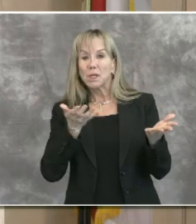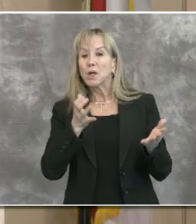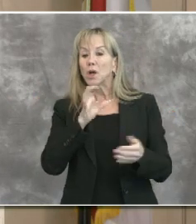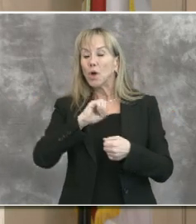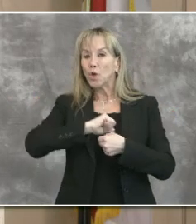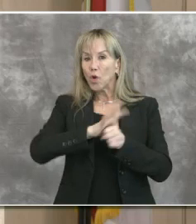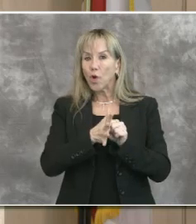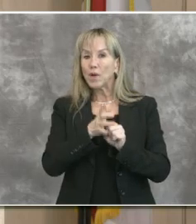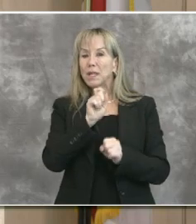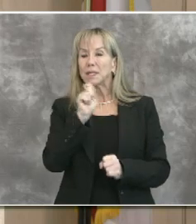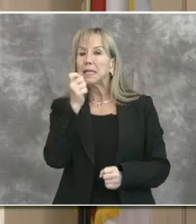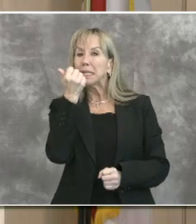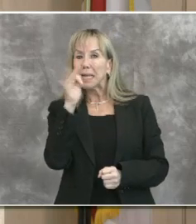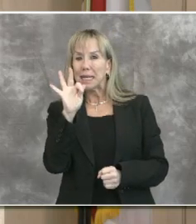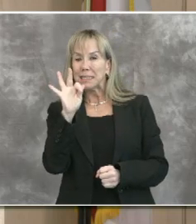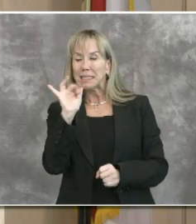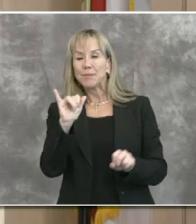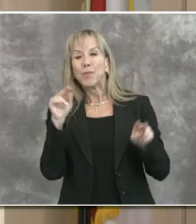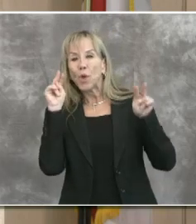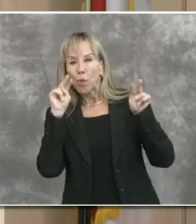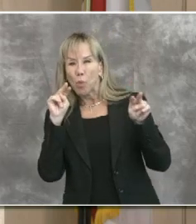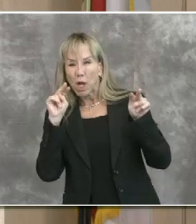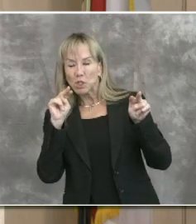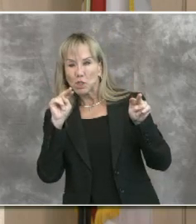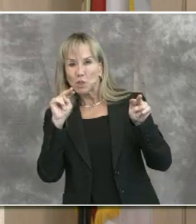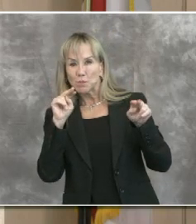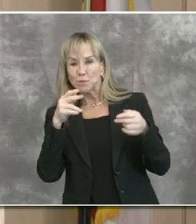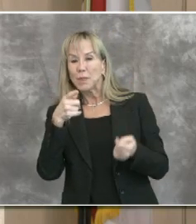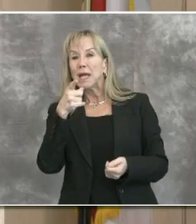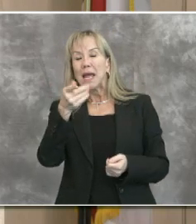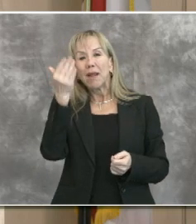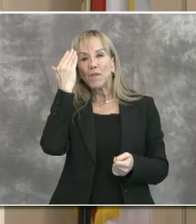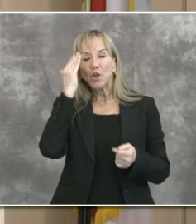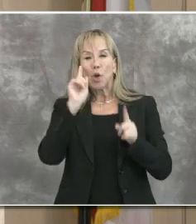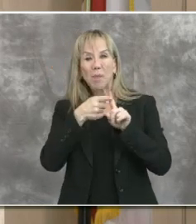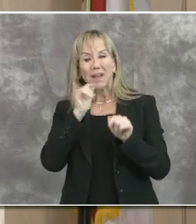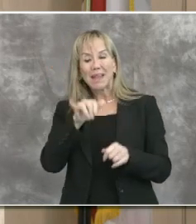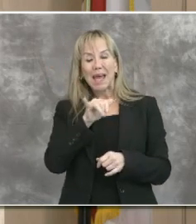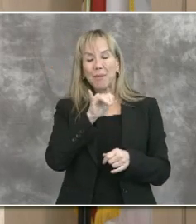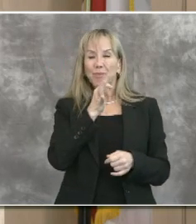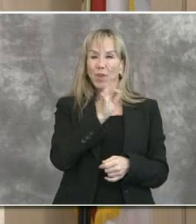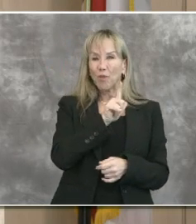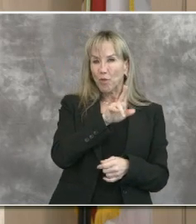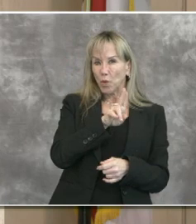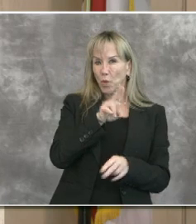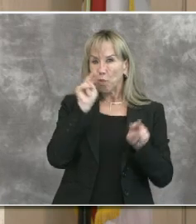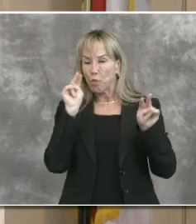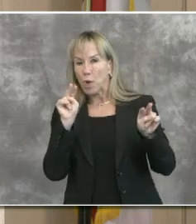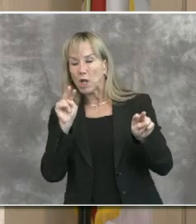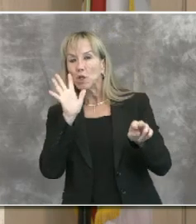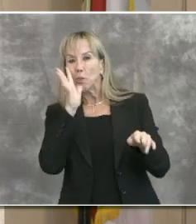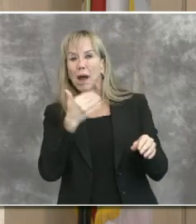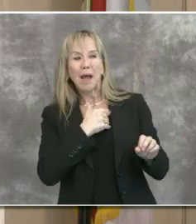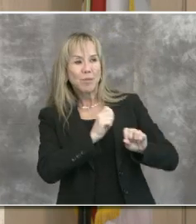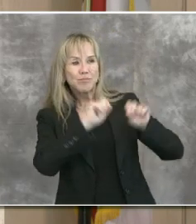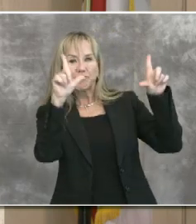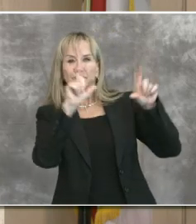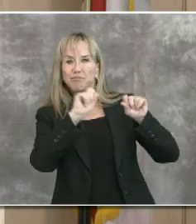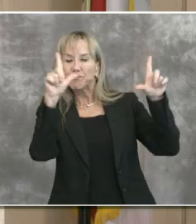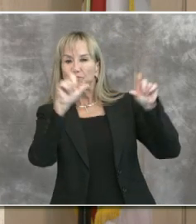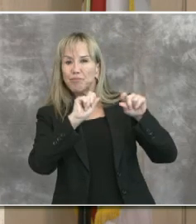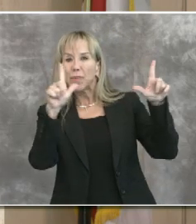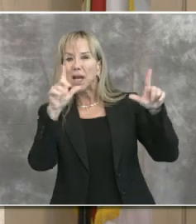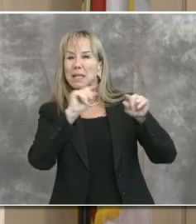COVID-19 watch. And if many of you are familiar with our influenza watch, it will have numerous graphics